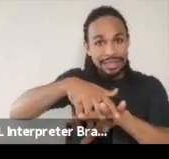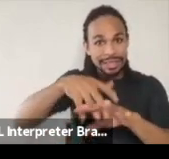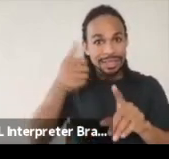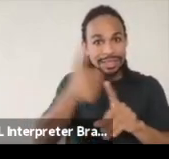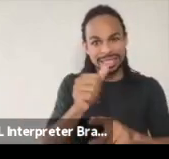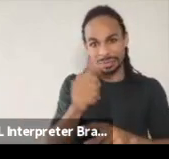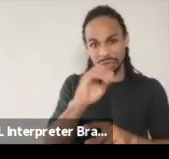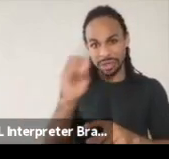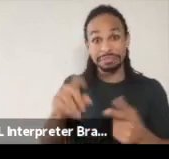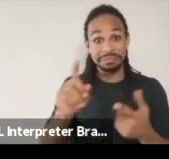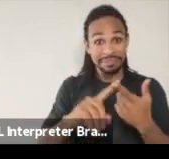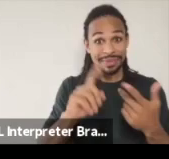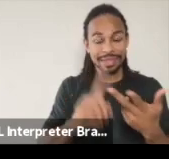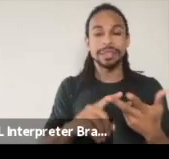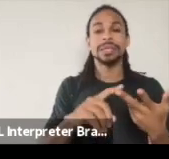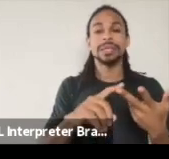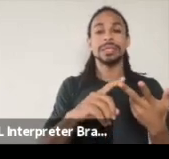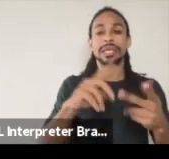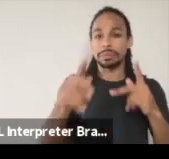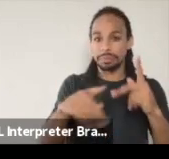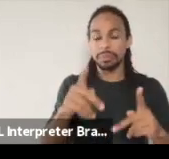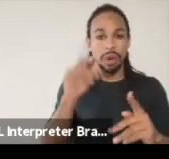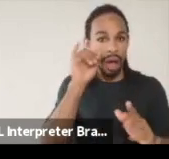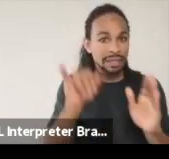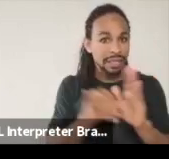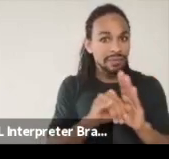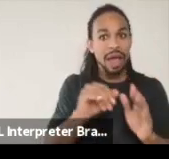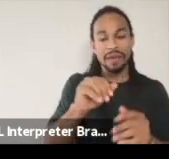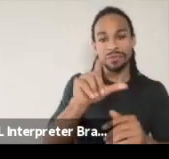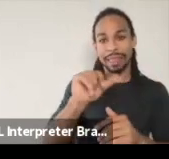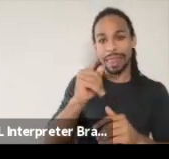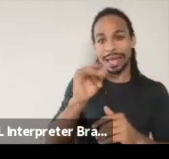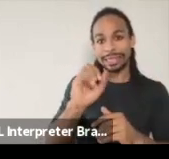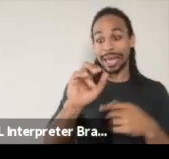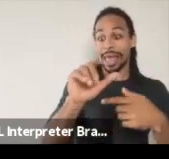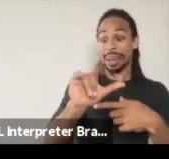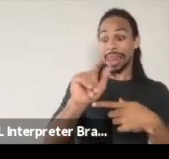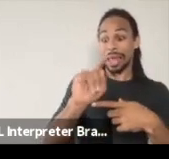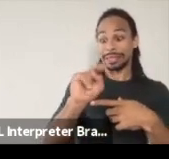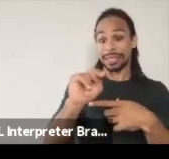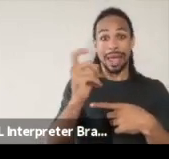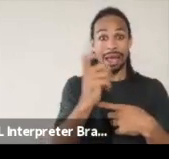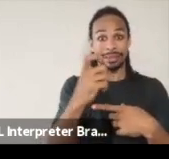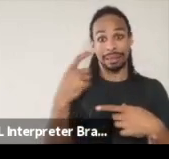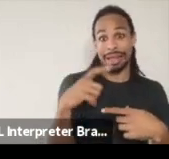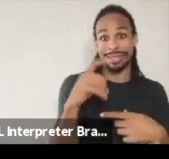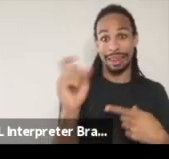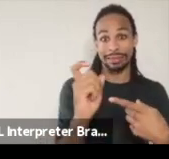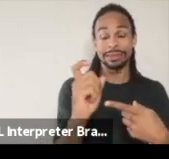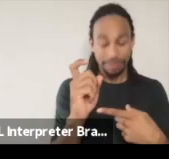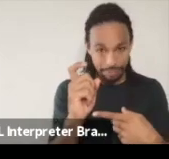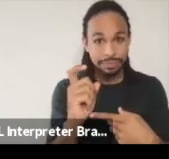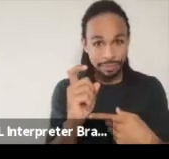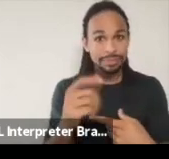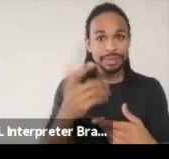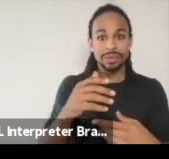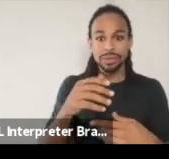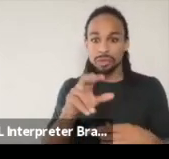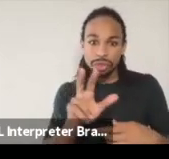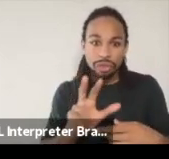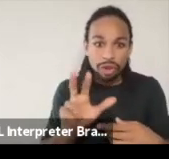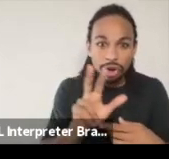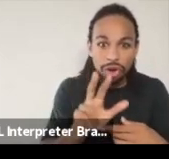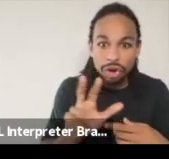folks who identify as Latinx at 31%. It's also important to note that this might not add up to 100 because, of course,